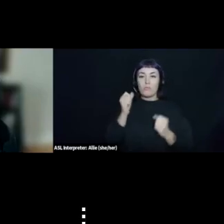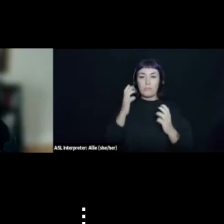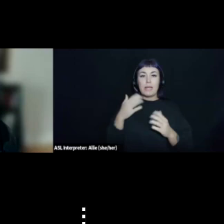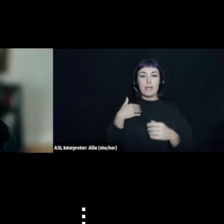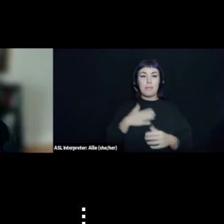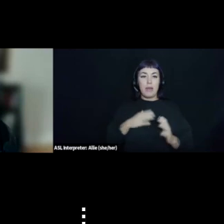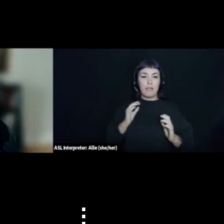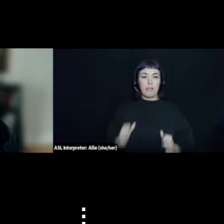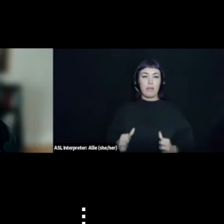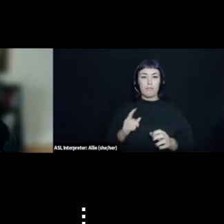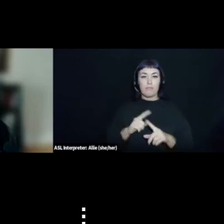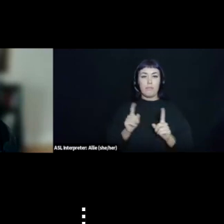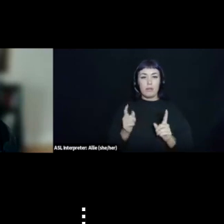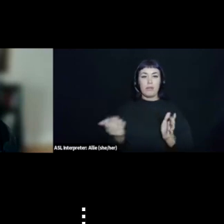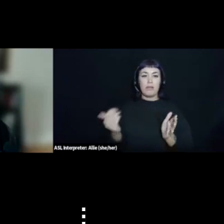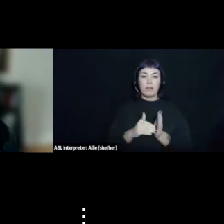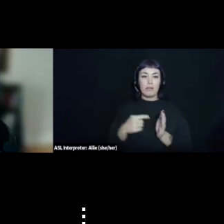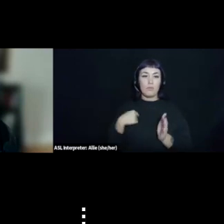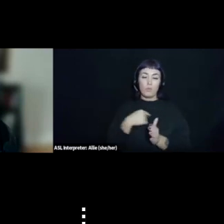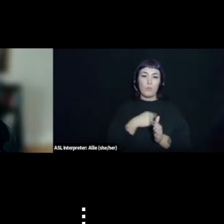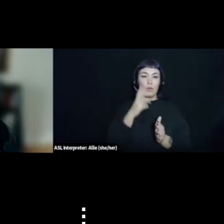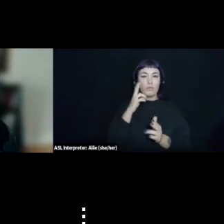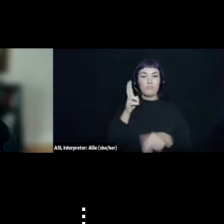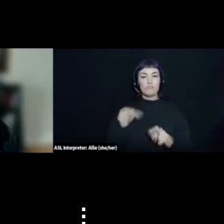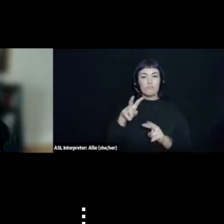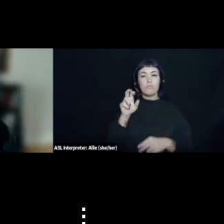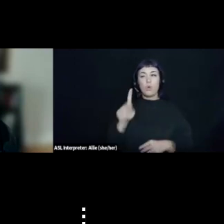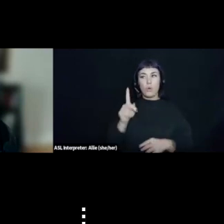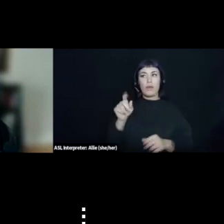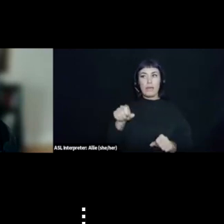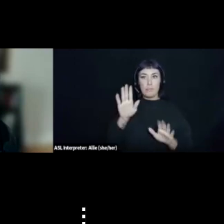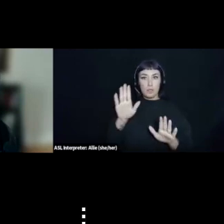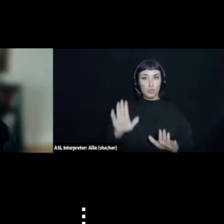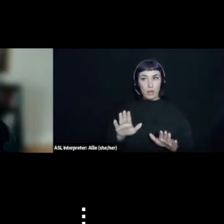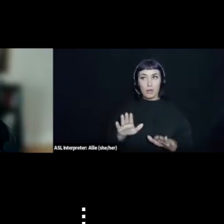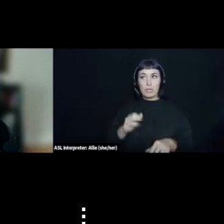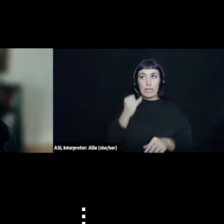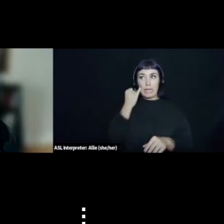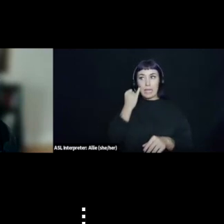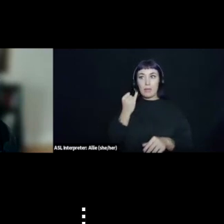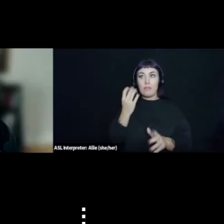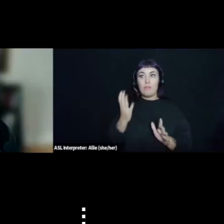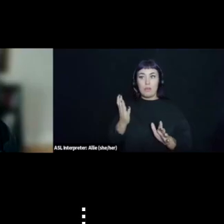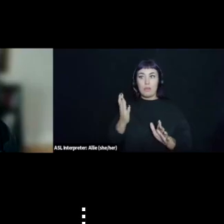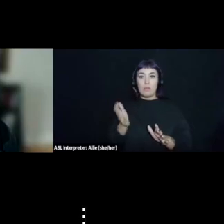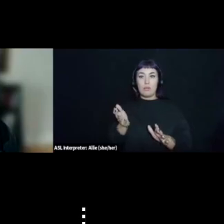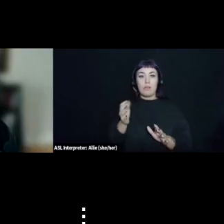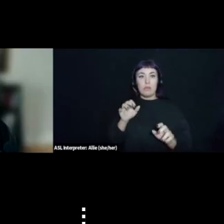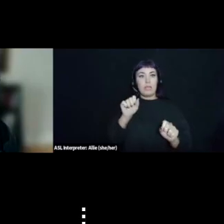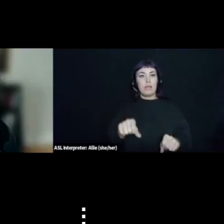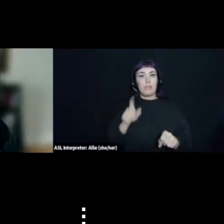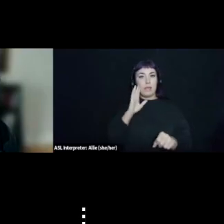my clients, but again, we look at it like, okay, this can be great if and it can